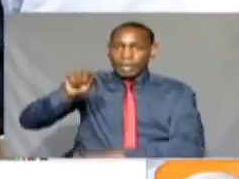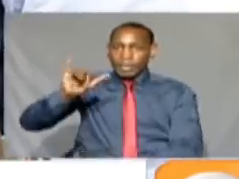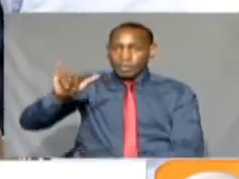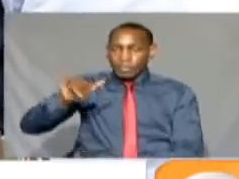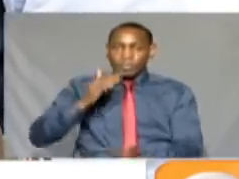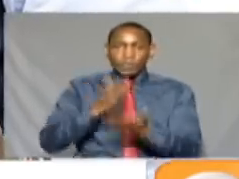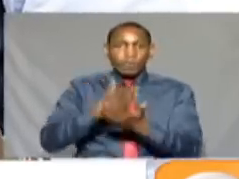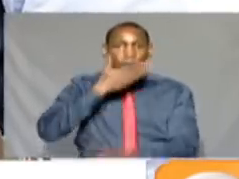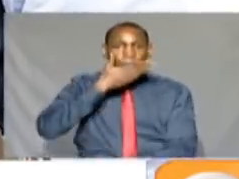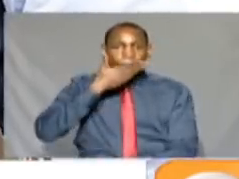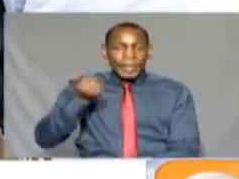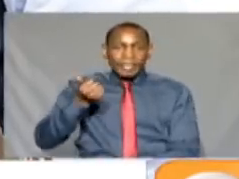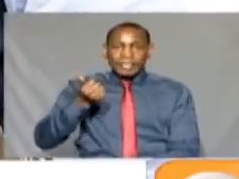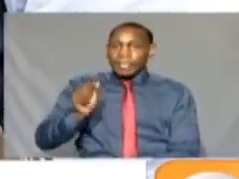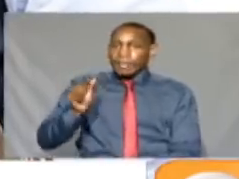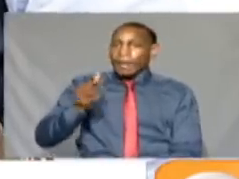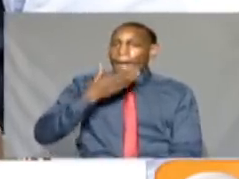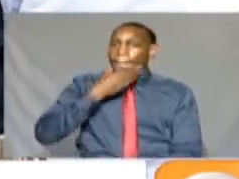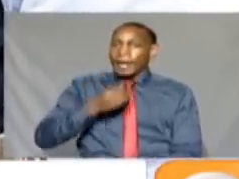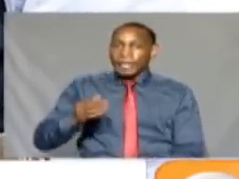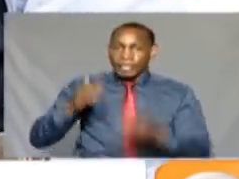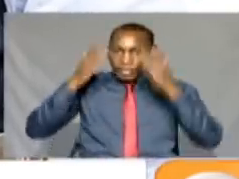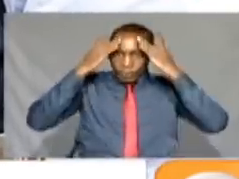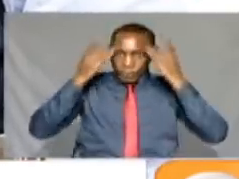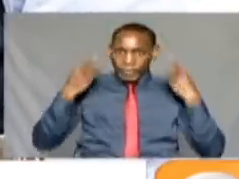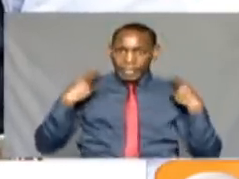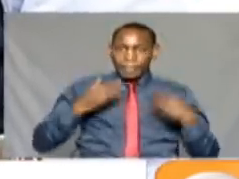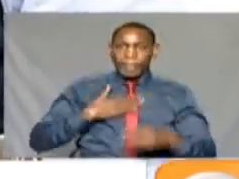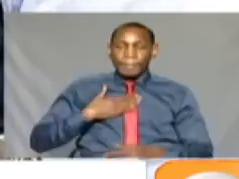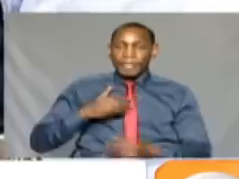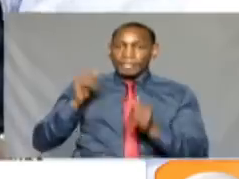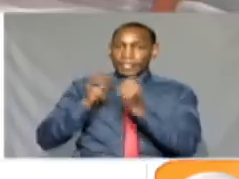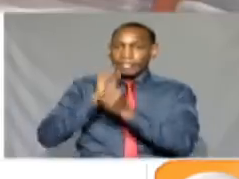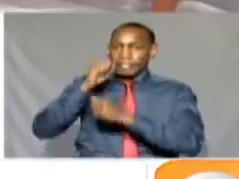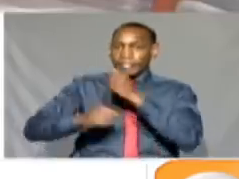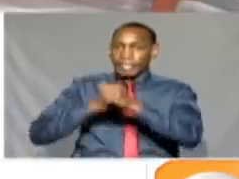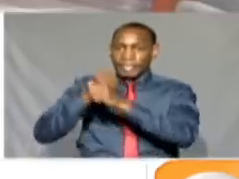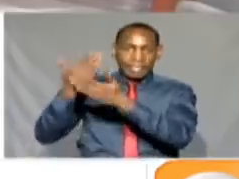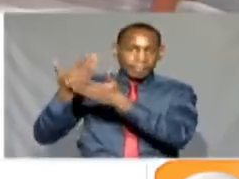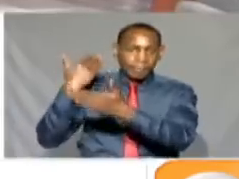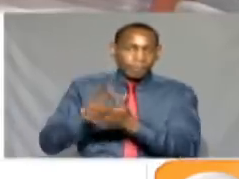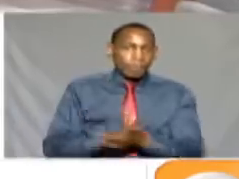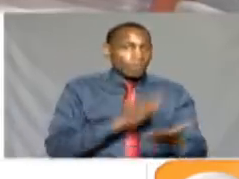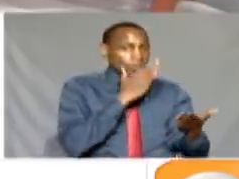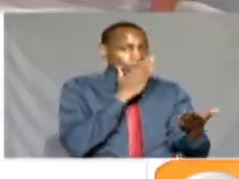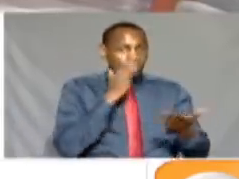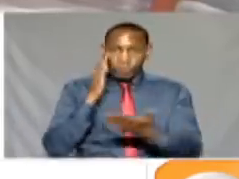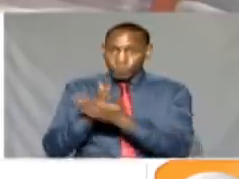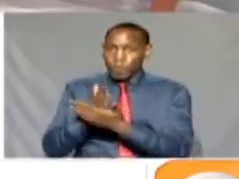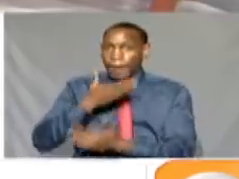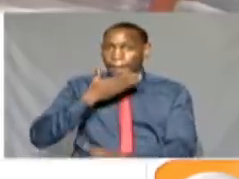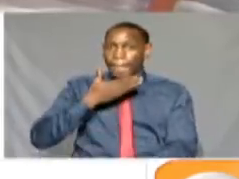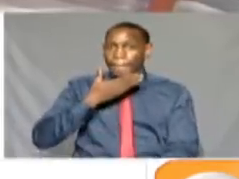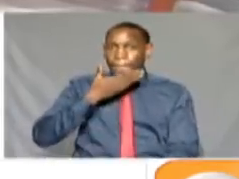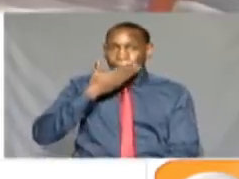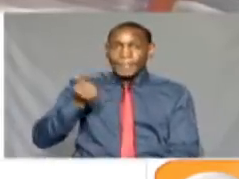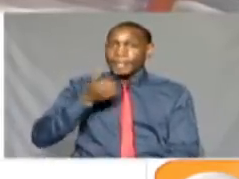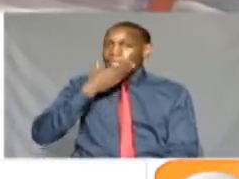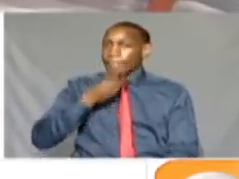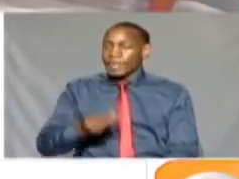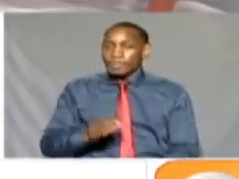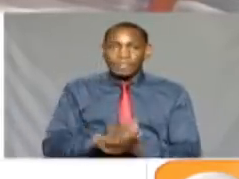was the best man at my wedding more than a decade ago. True. He was. You were his best man.